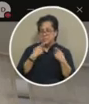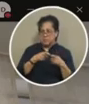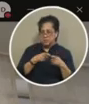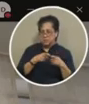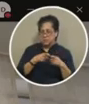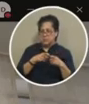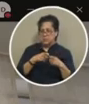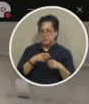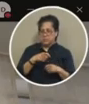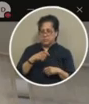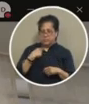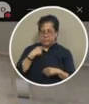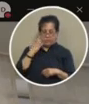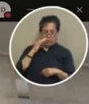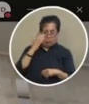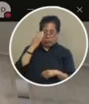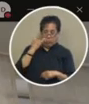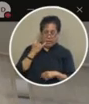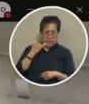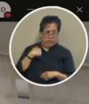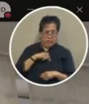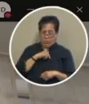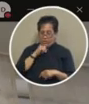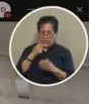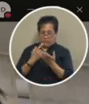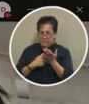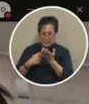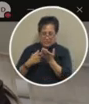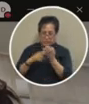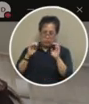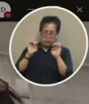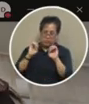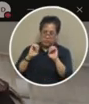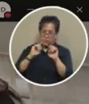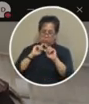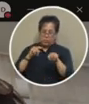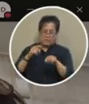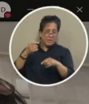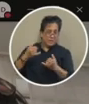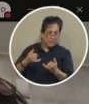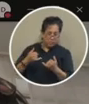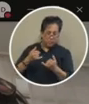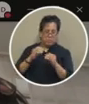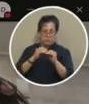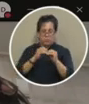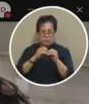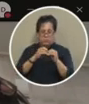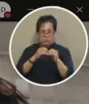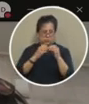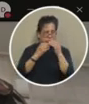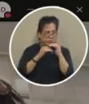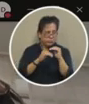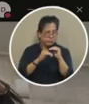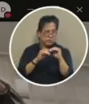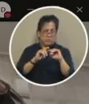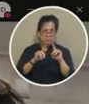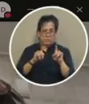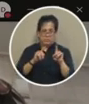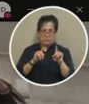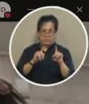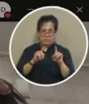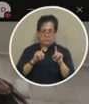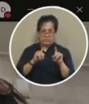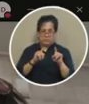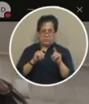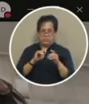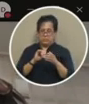I don't know why we're not discussing the emergency order now, the more restrictive ones, but I don't care to get into the